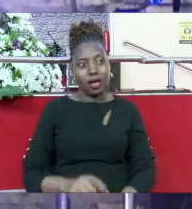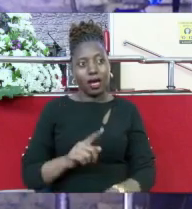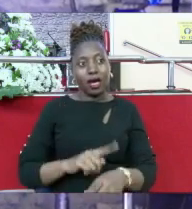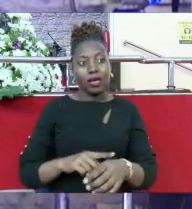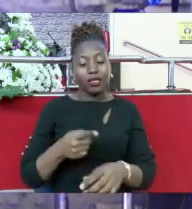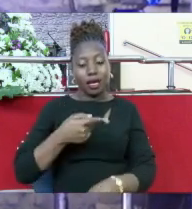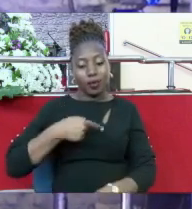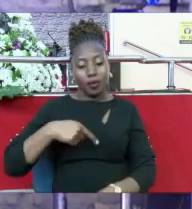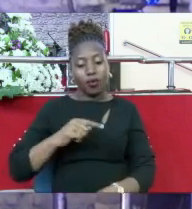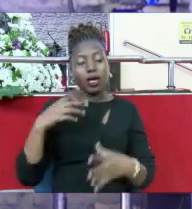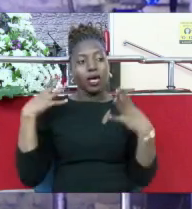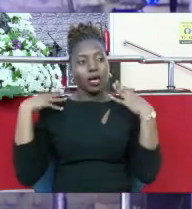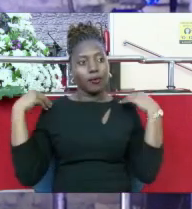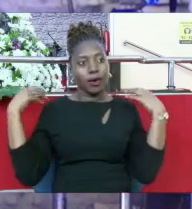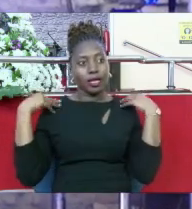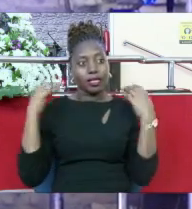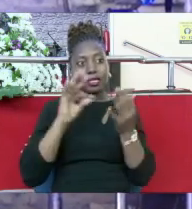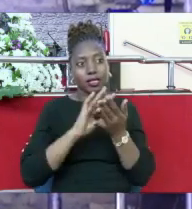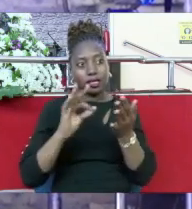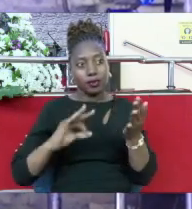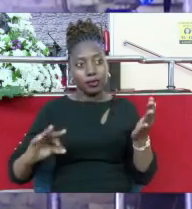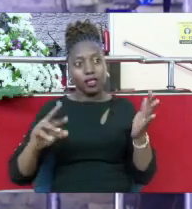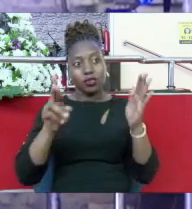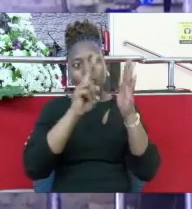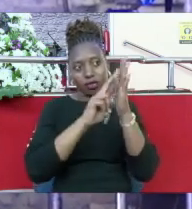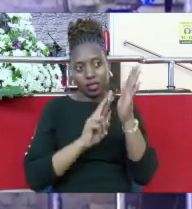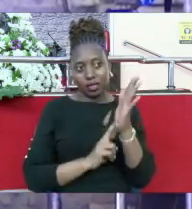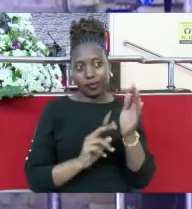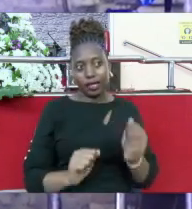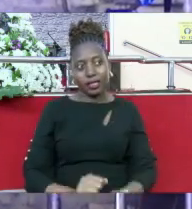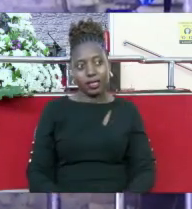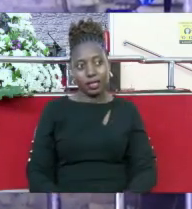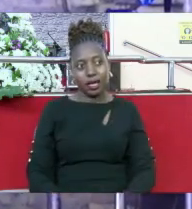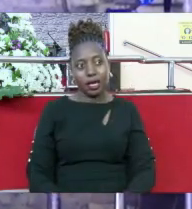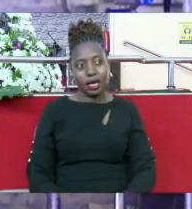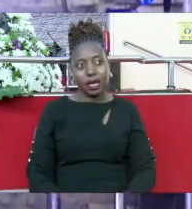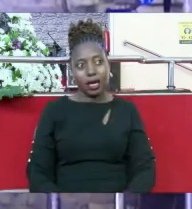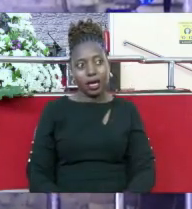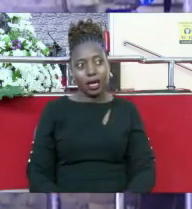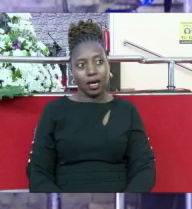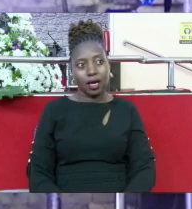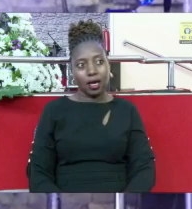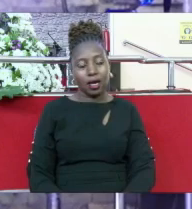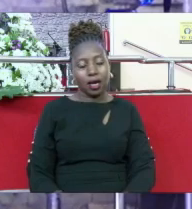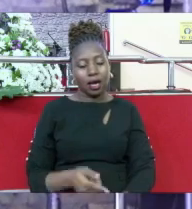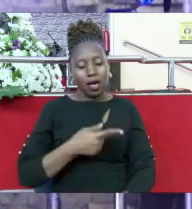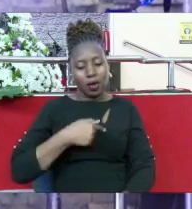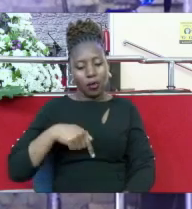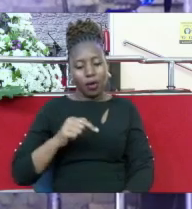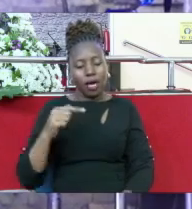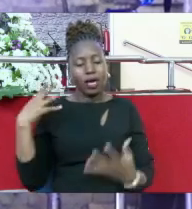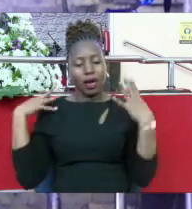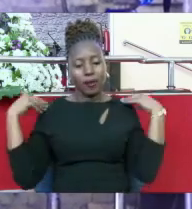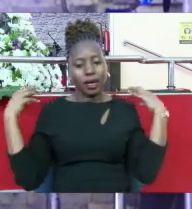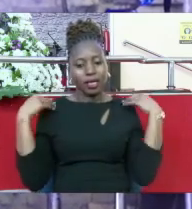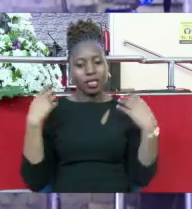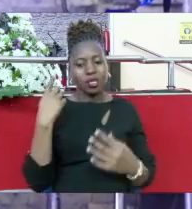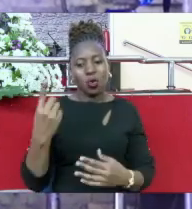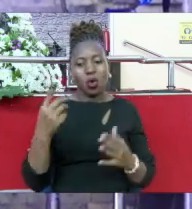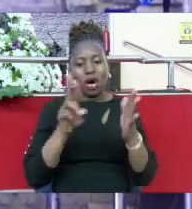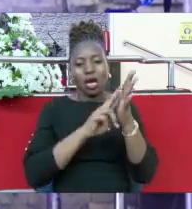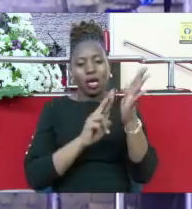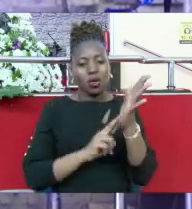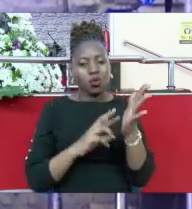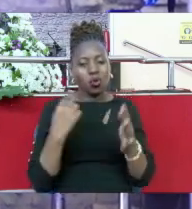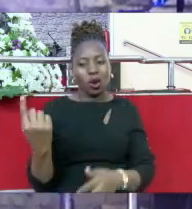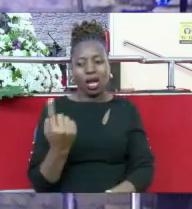them. Tunapoendelea kutendeza kazi hizi nidhamu. We don't practice just one discipline. Tutatendezi kazi nidhamu moja